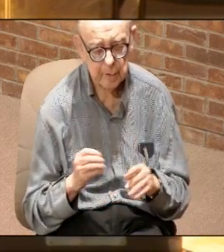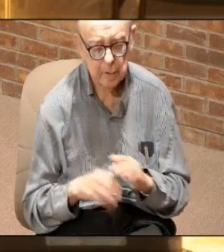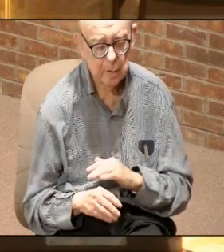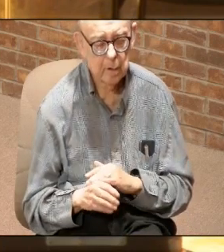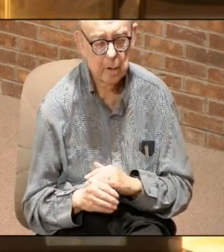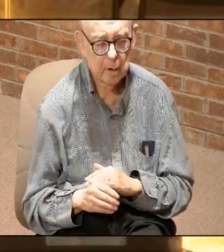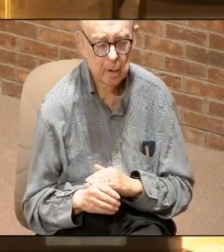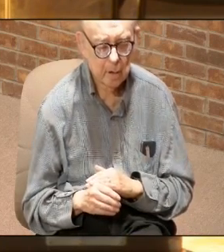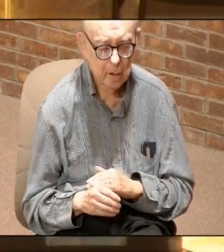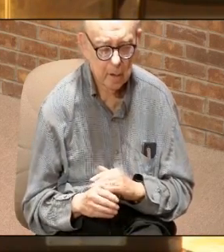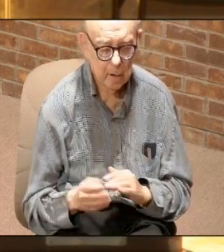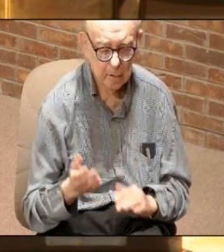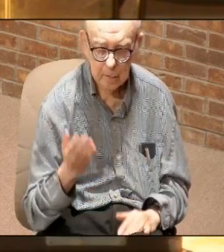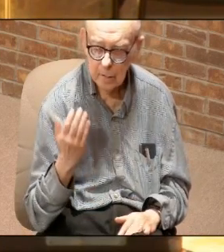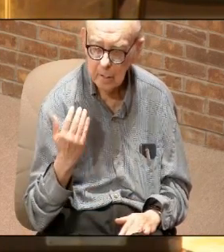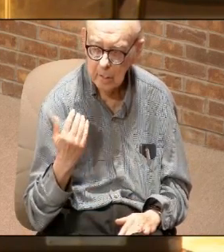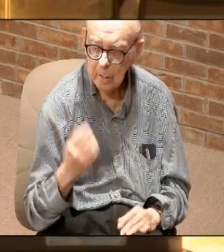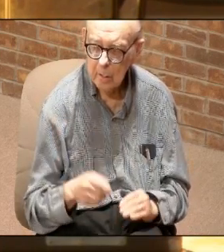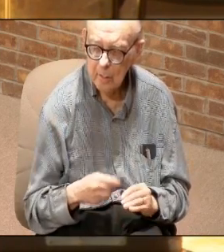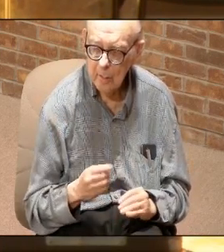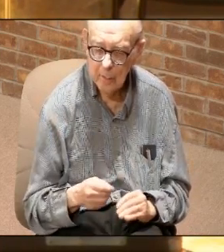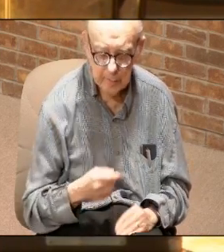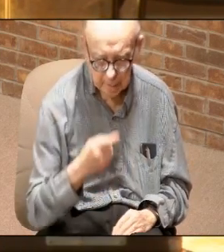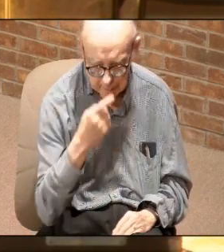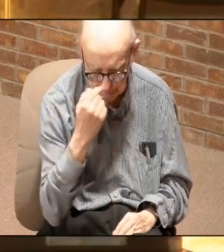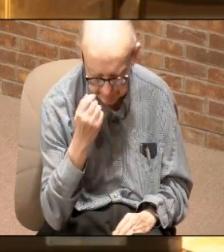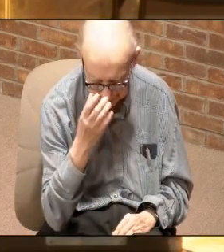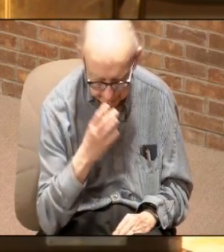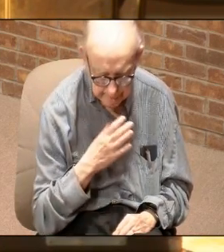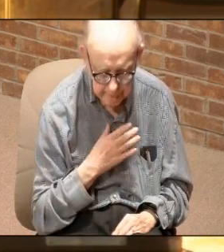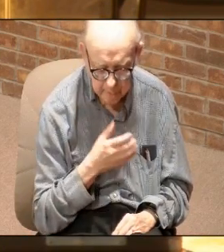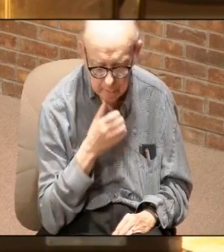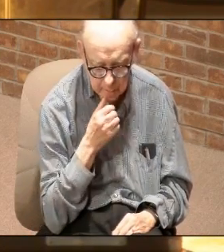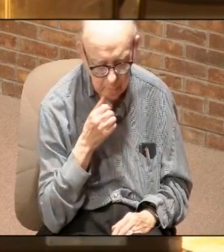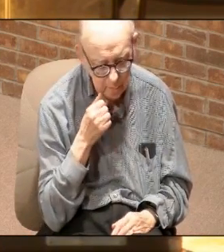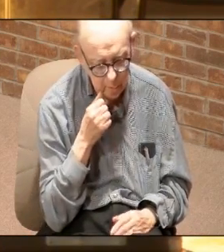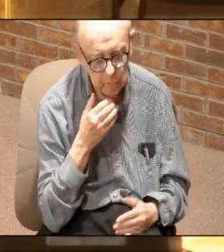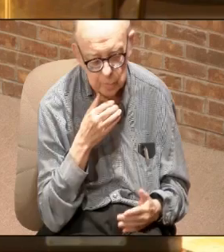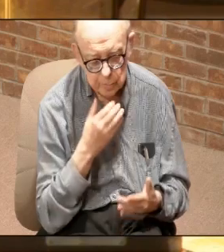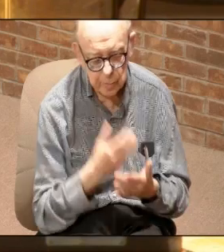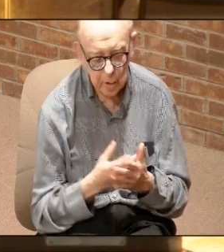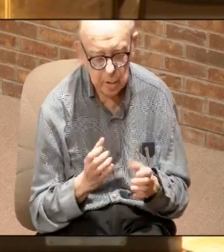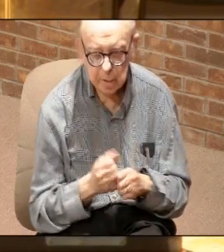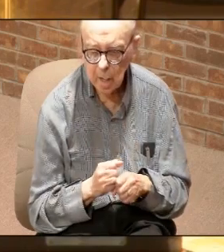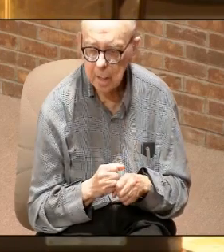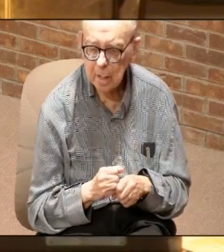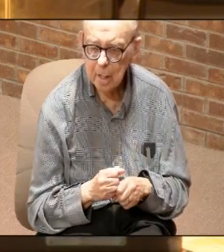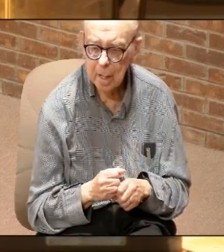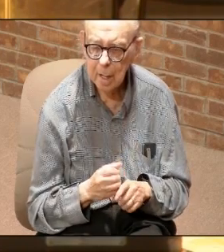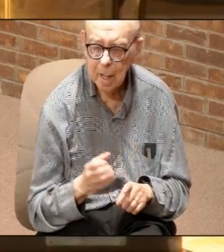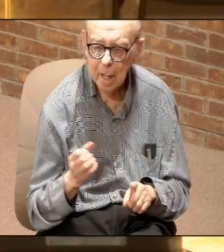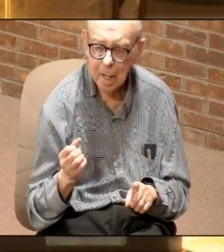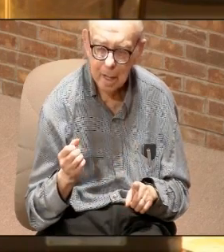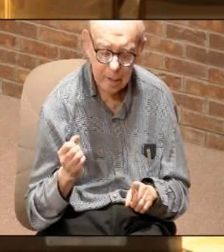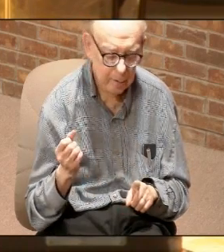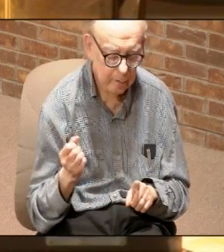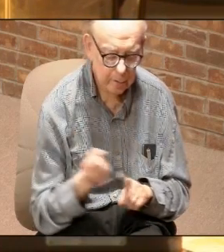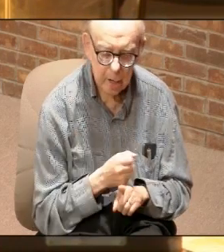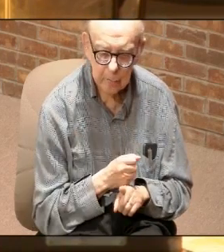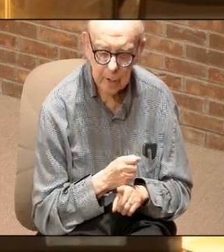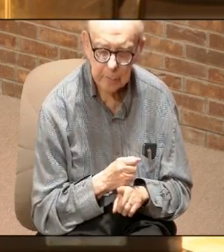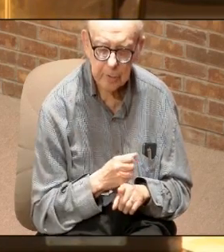was about a black man whose daughter got raped. A Time to